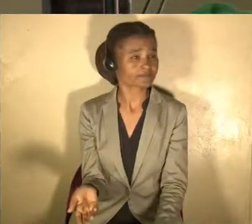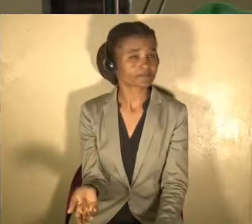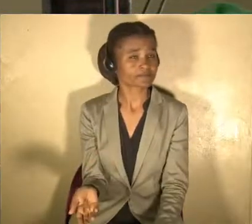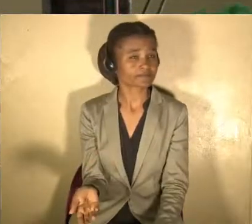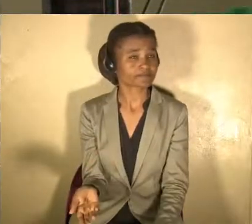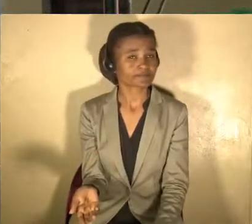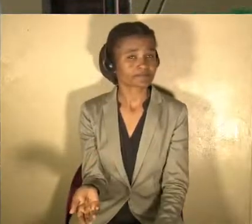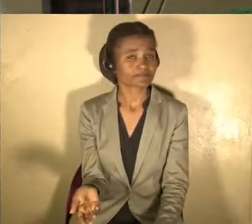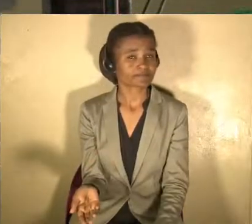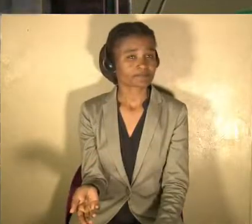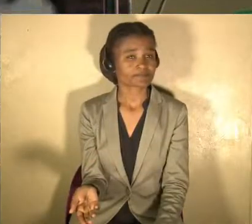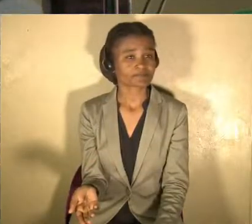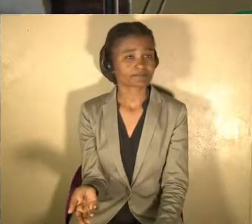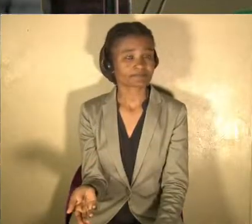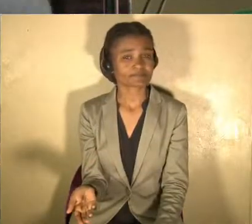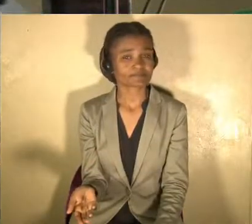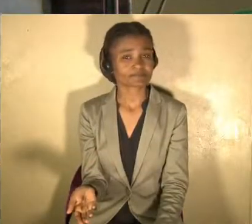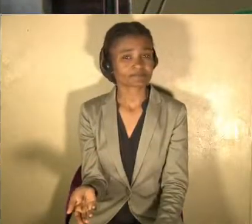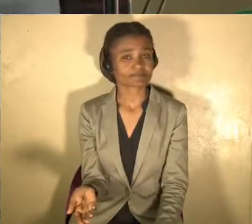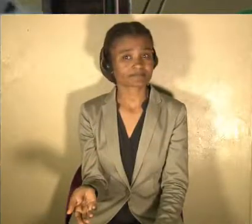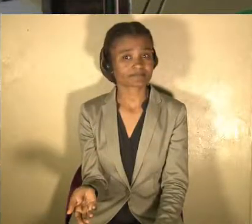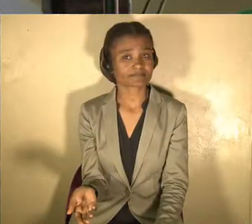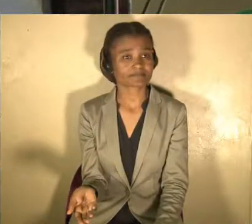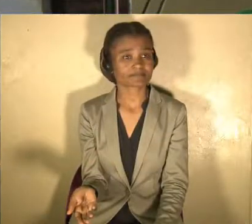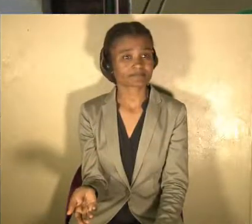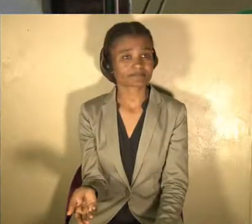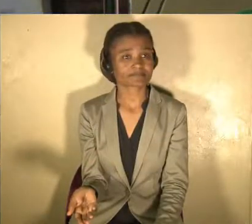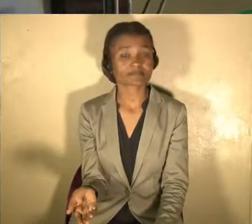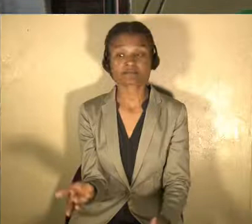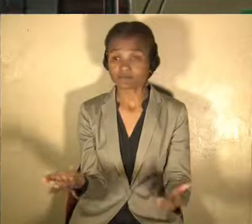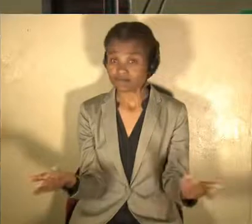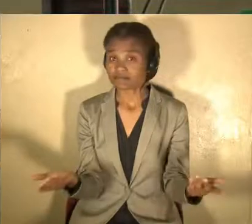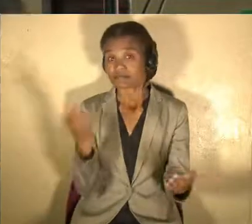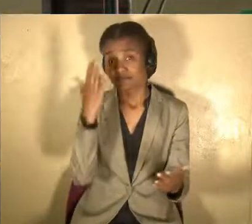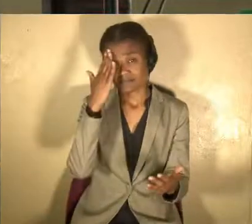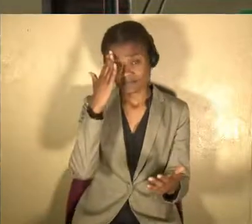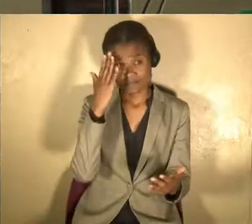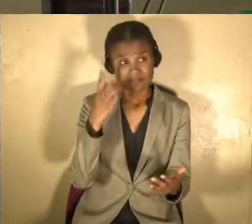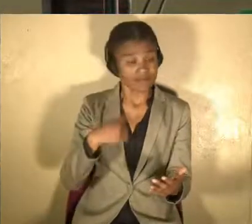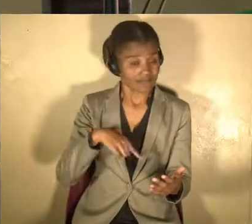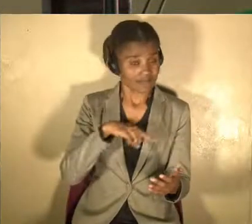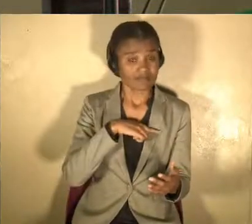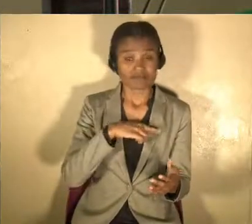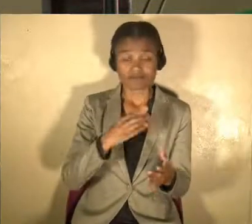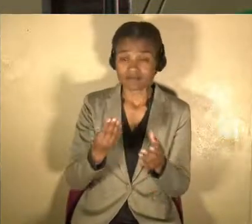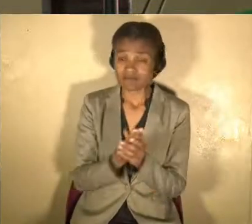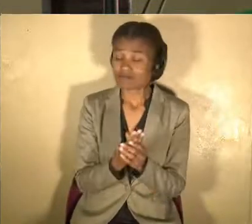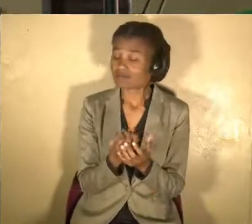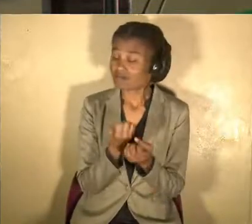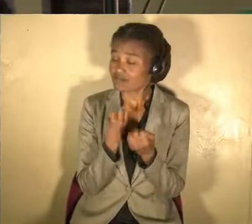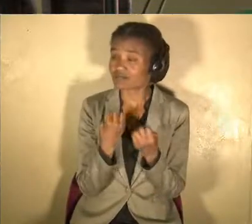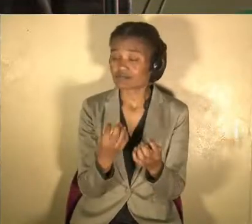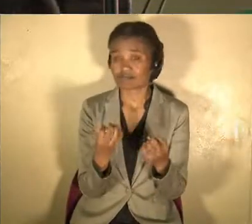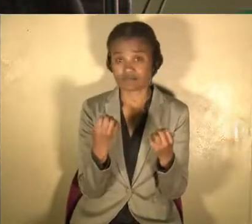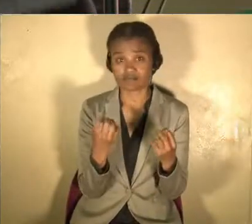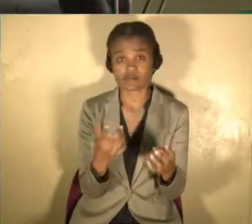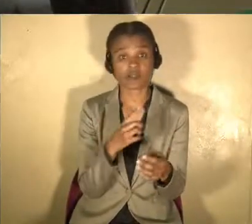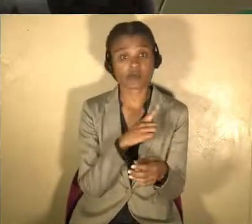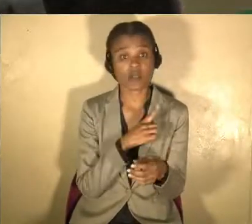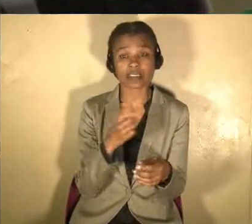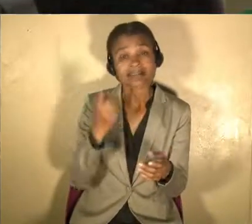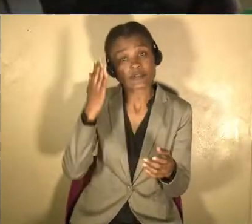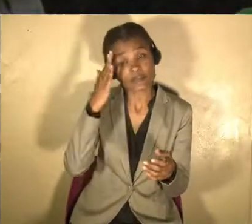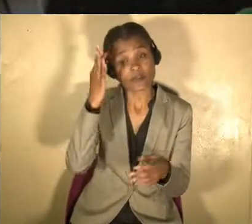There are cases, the government is also depending on non-governmental organizations to put these